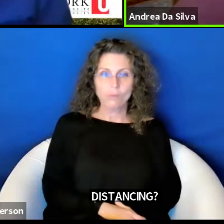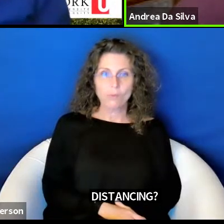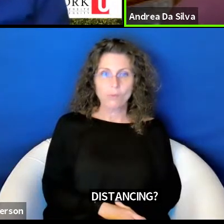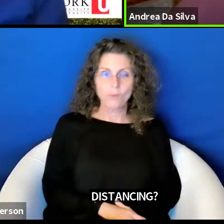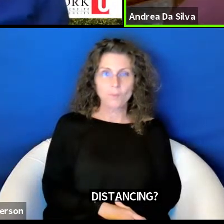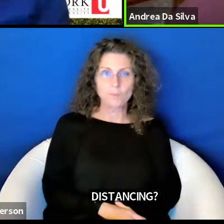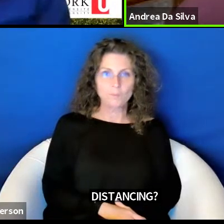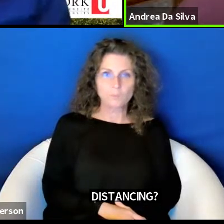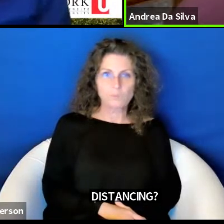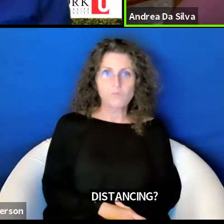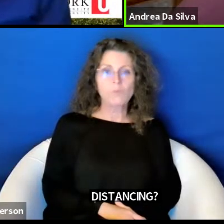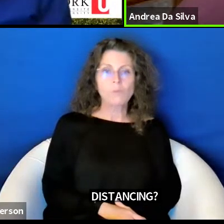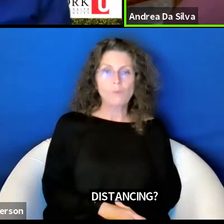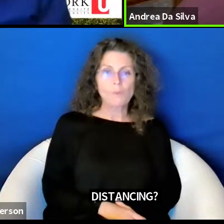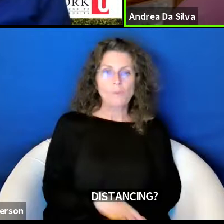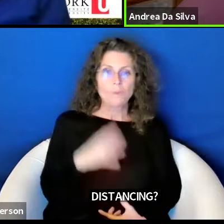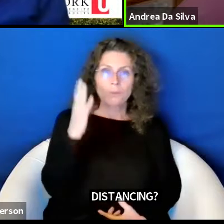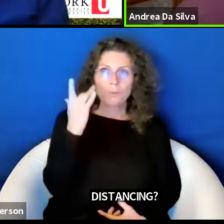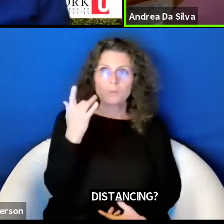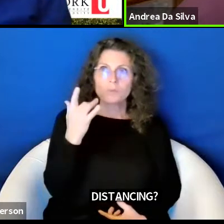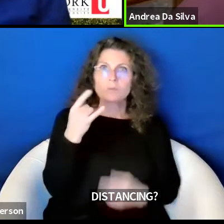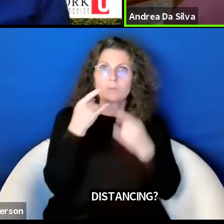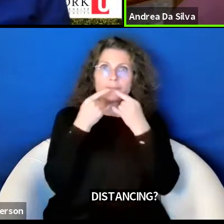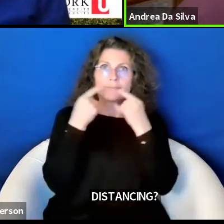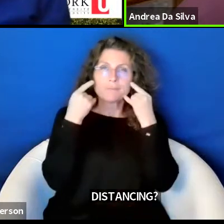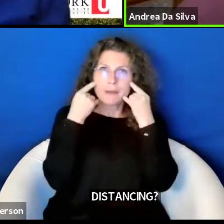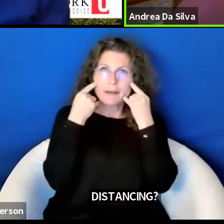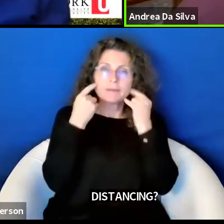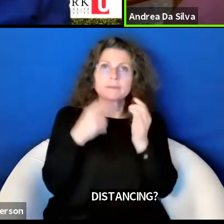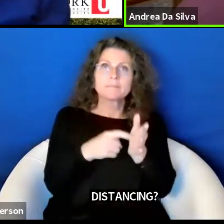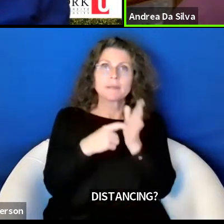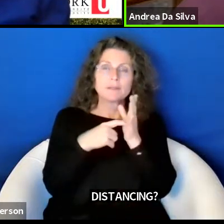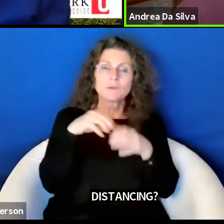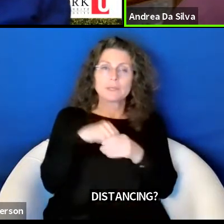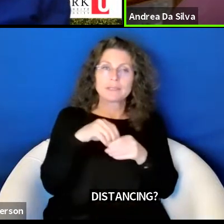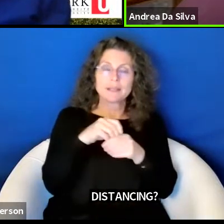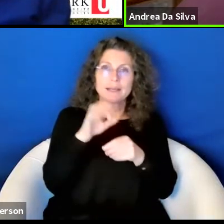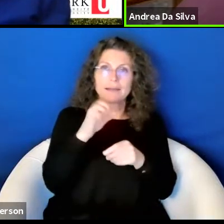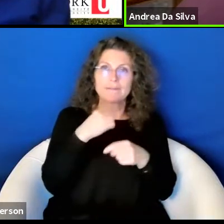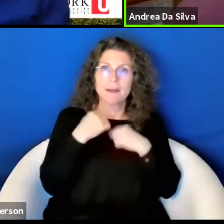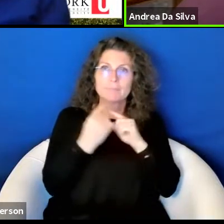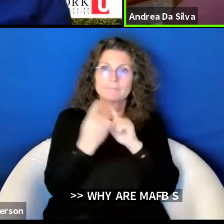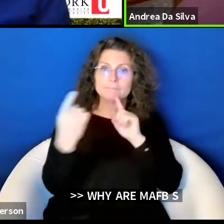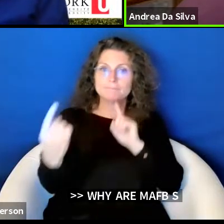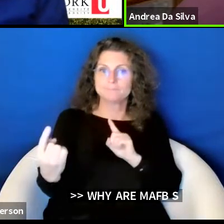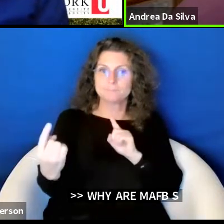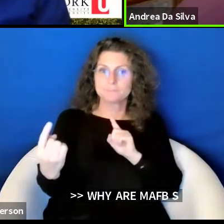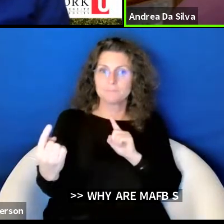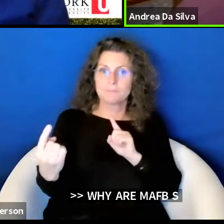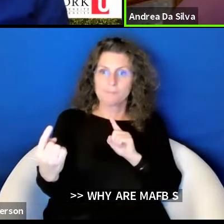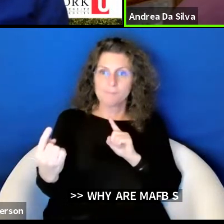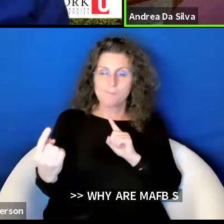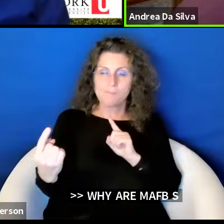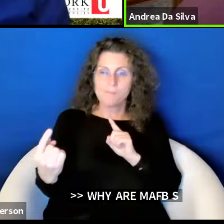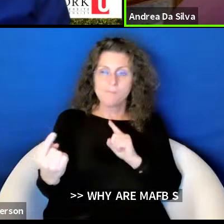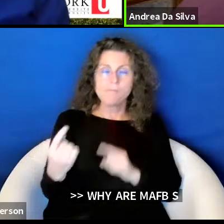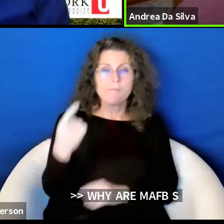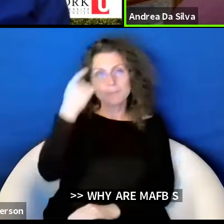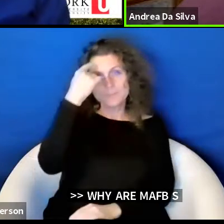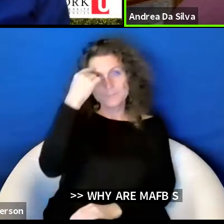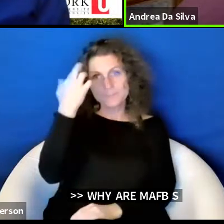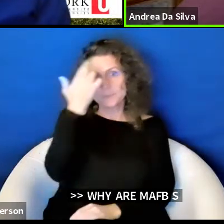Why are masks mandatory indoors if I'm physically distancing? It is, I think, the reason for is